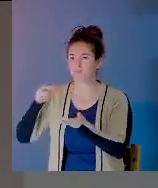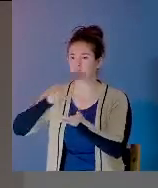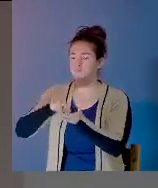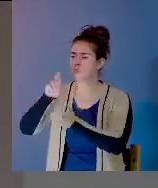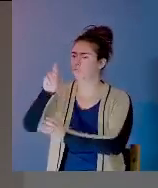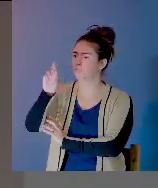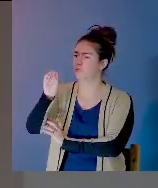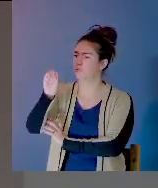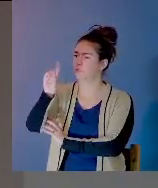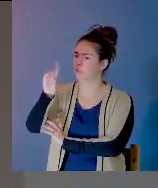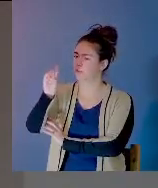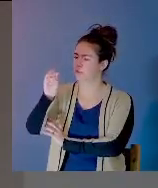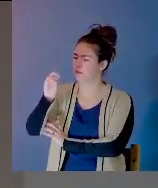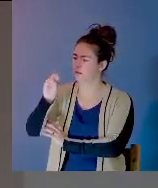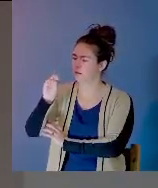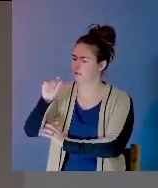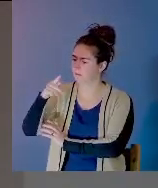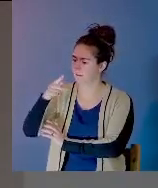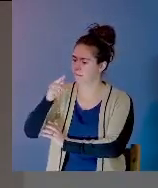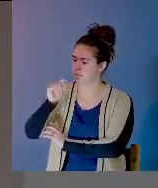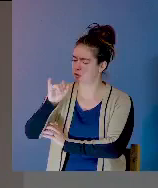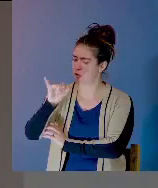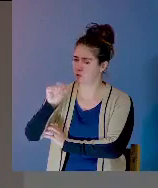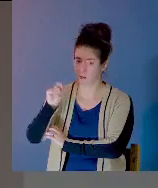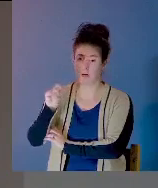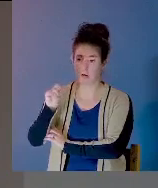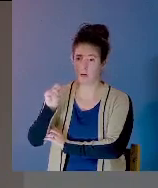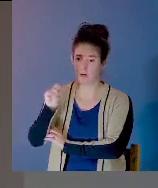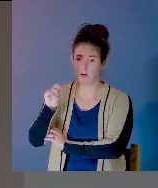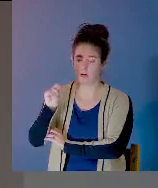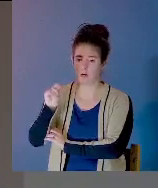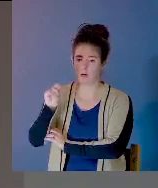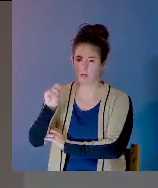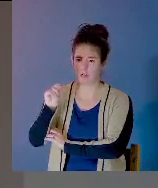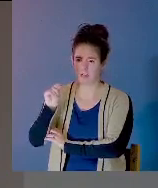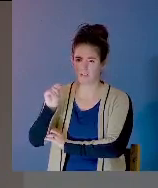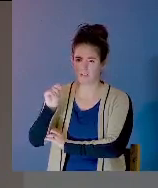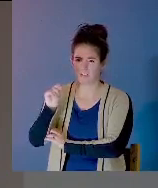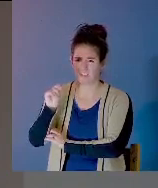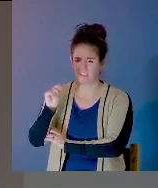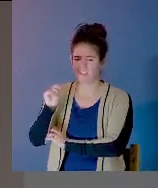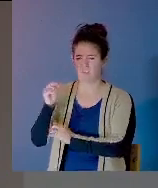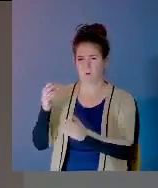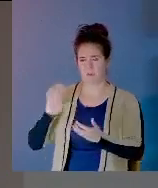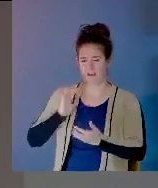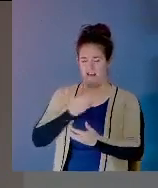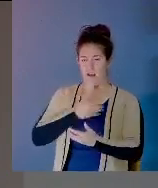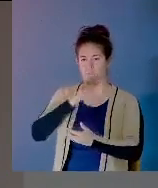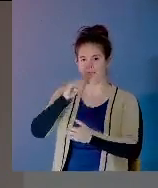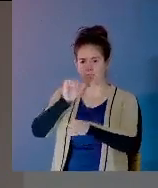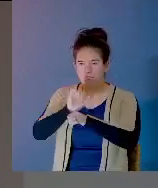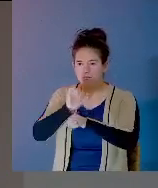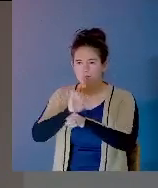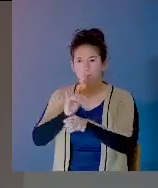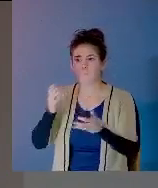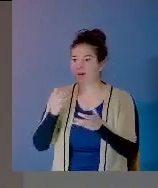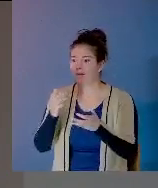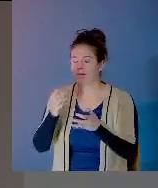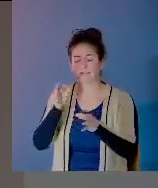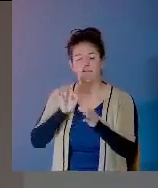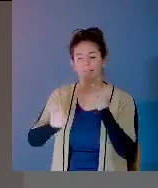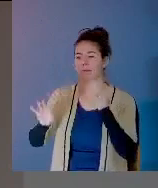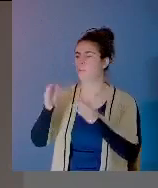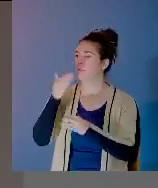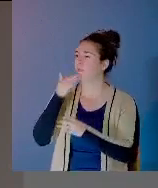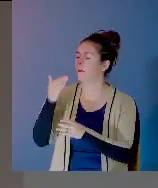life, we need to be reminded each and every day to simply be grateful, to be thankful.